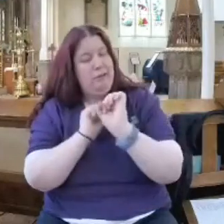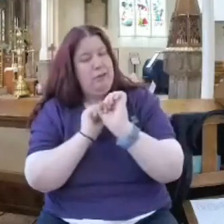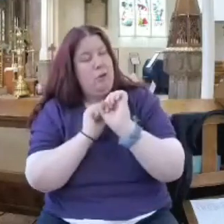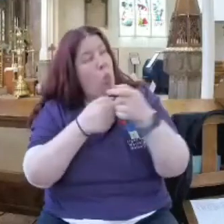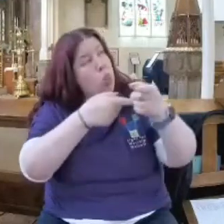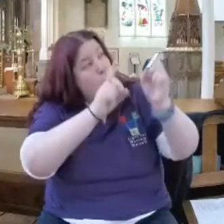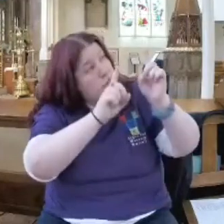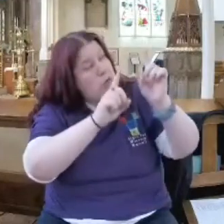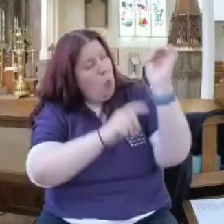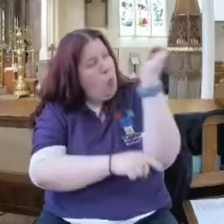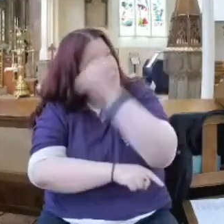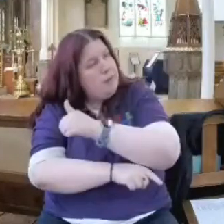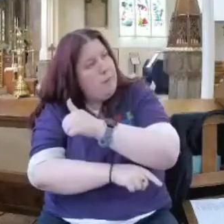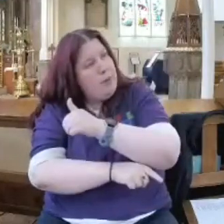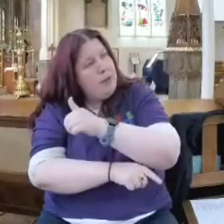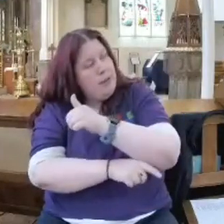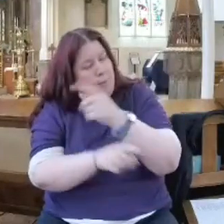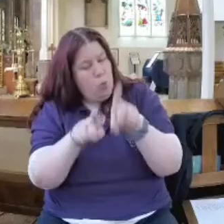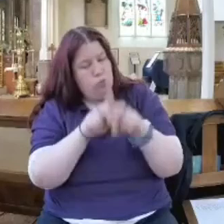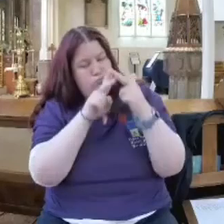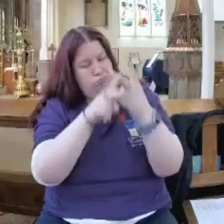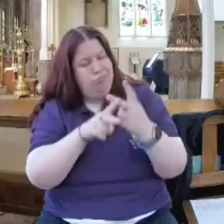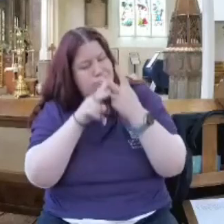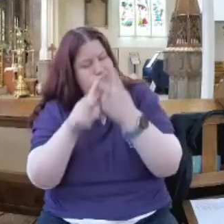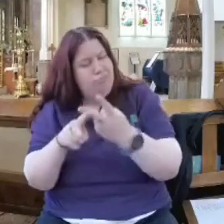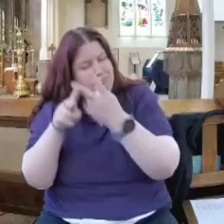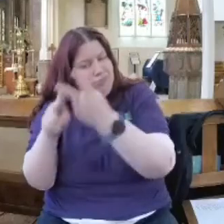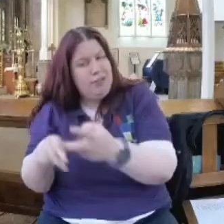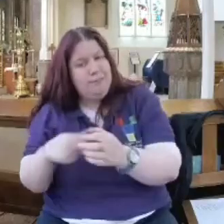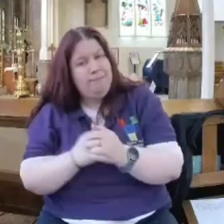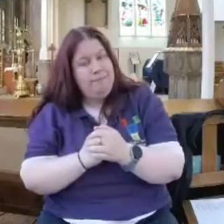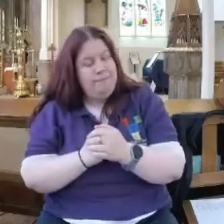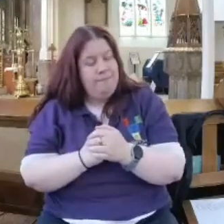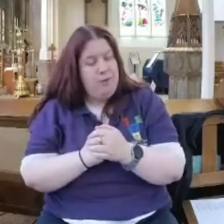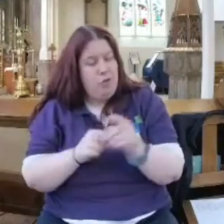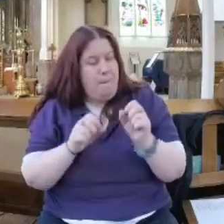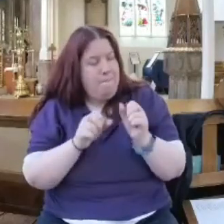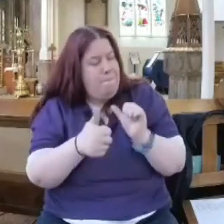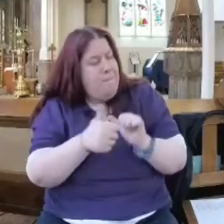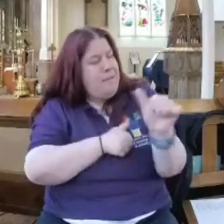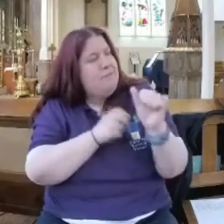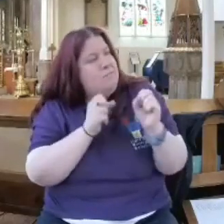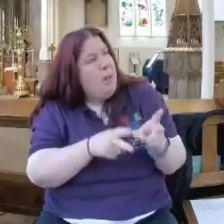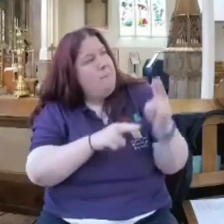authority, wisdom, and care. The best sort of fatherhood.